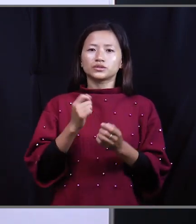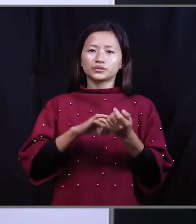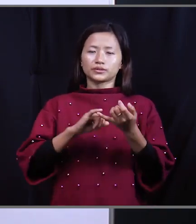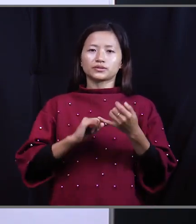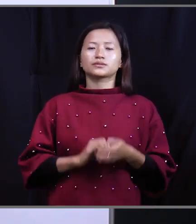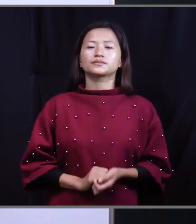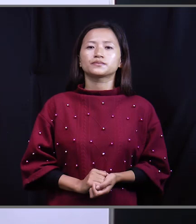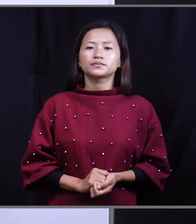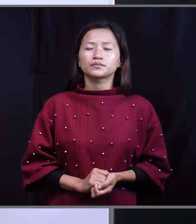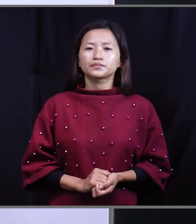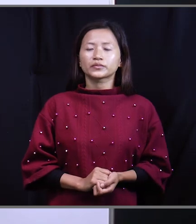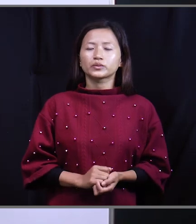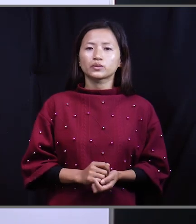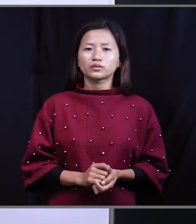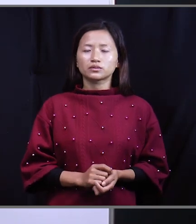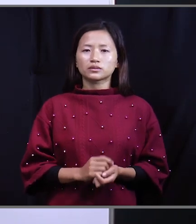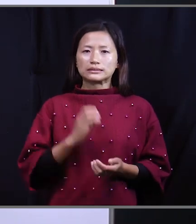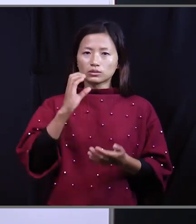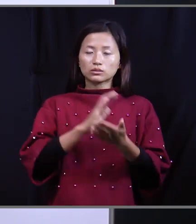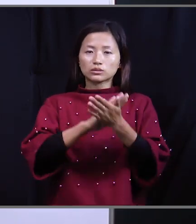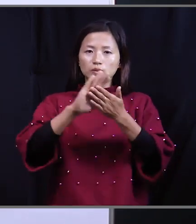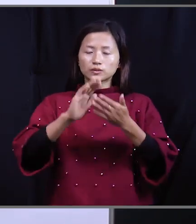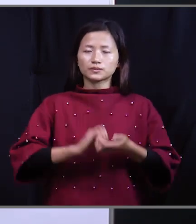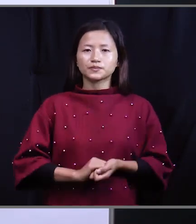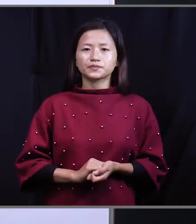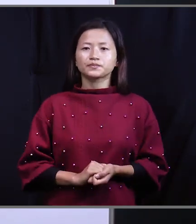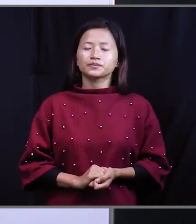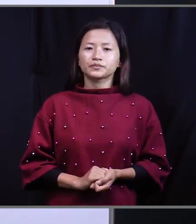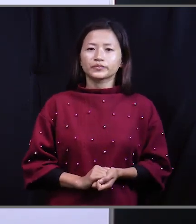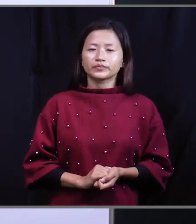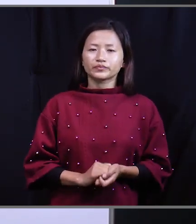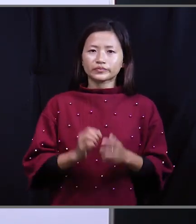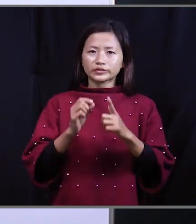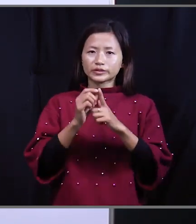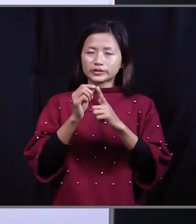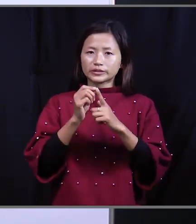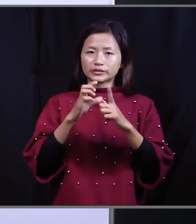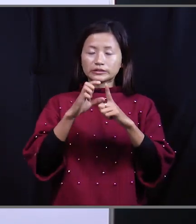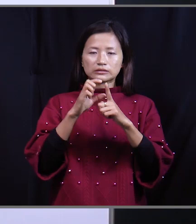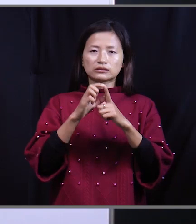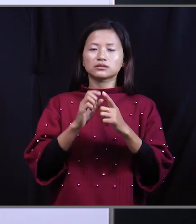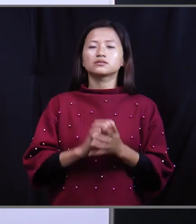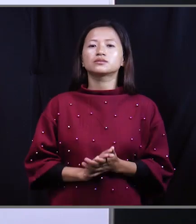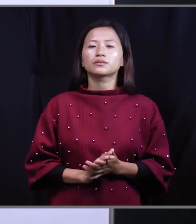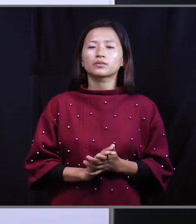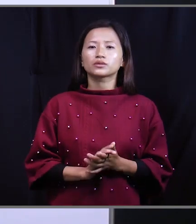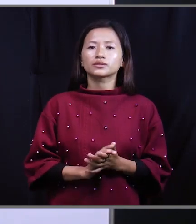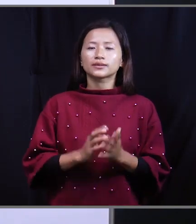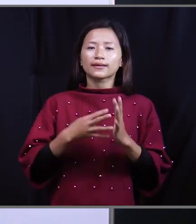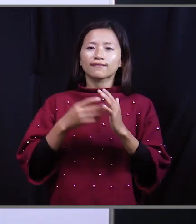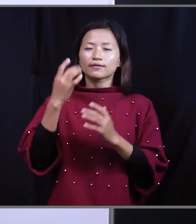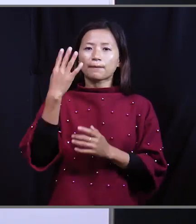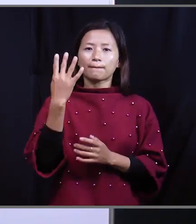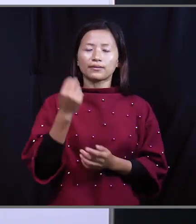H-O-M-O-L-O-G-O-U-S. They are called homologous chromosomes. We are diploid in number right now. So obviously there will be